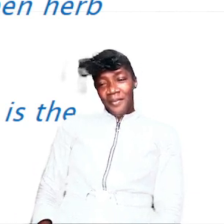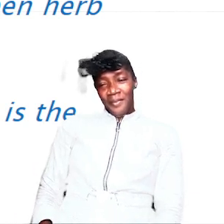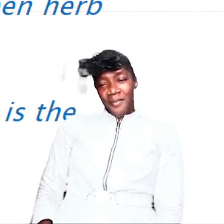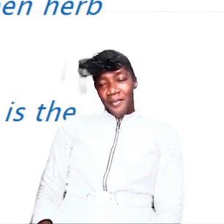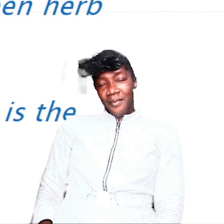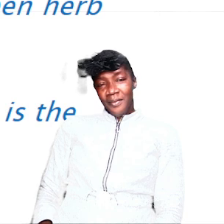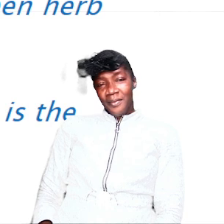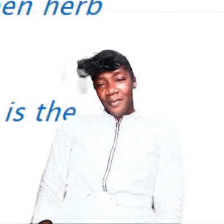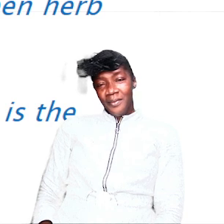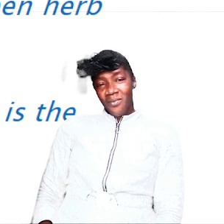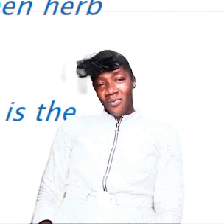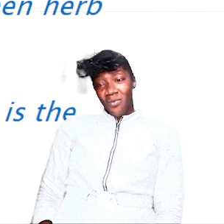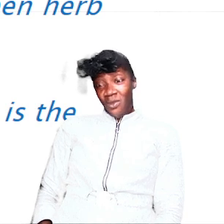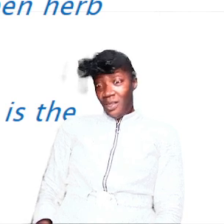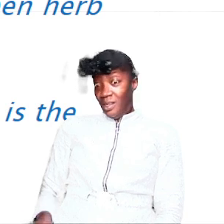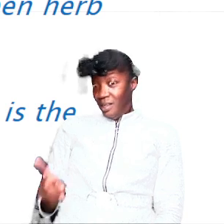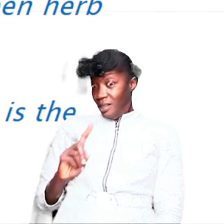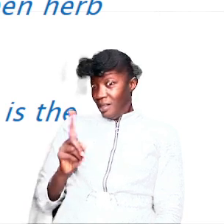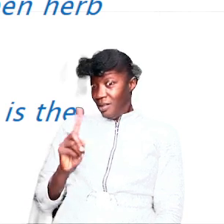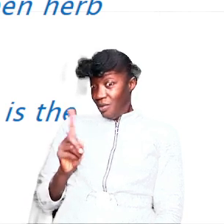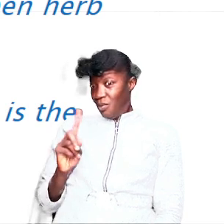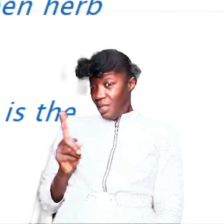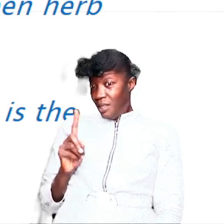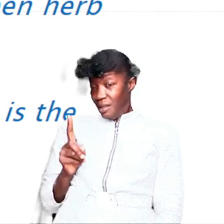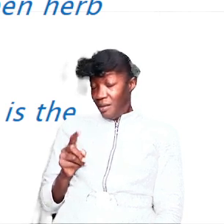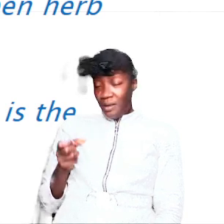you see where the man reached now?